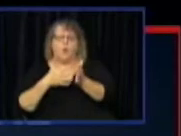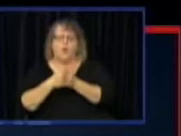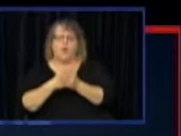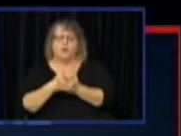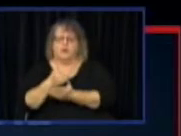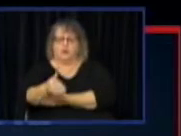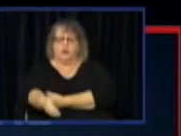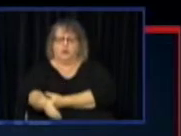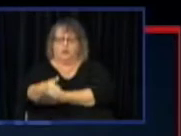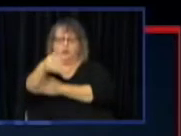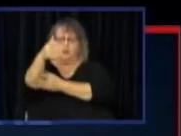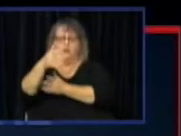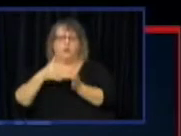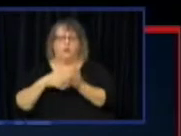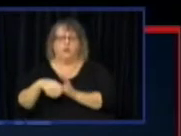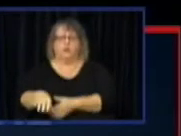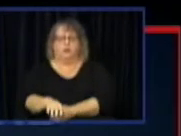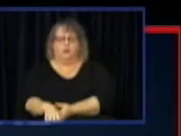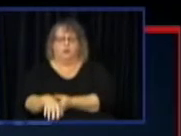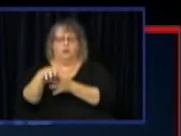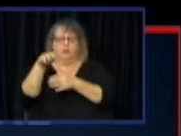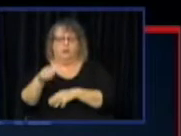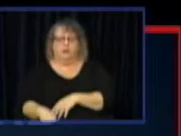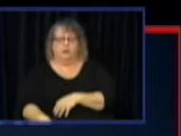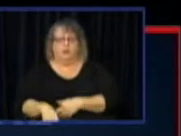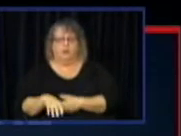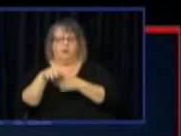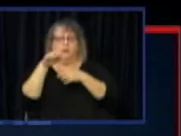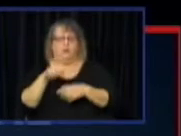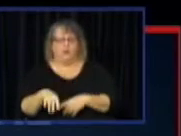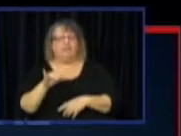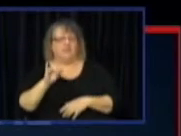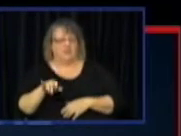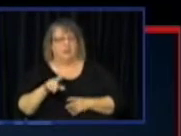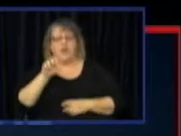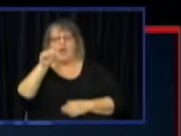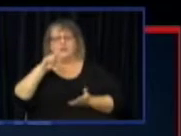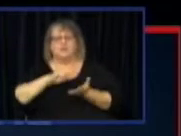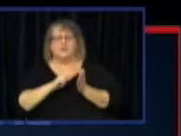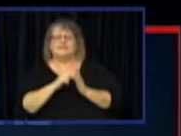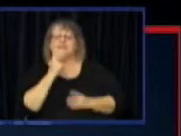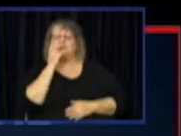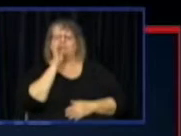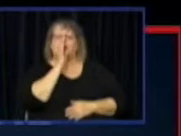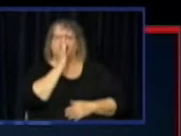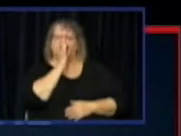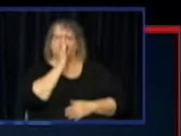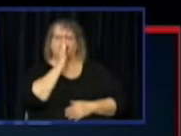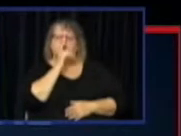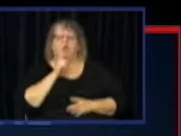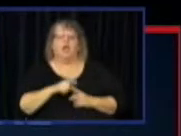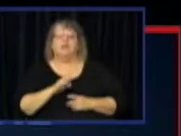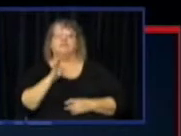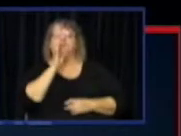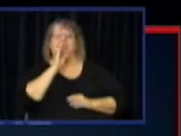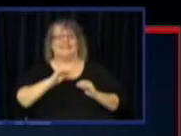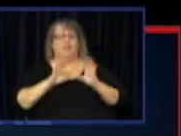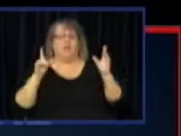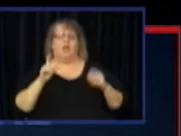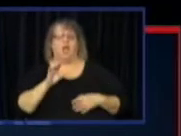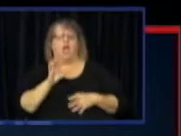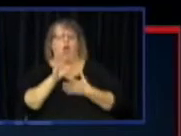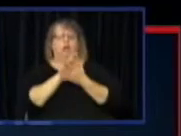has weakness of one arm is strong and the other arm is weak. The S stands for speech, which can be slurred speech or